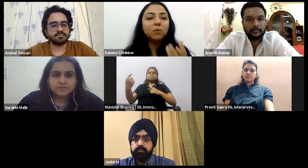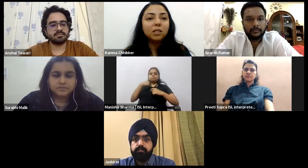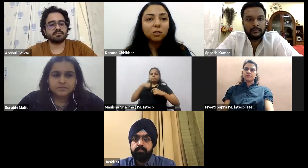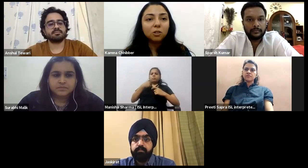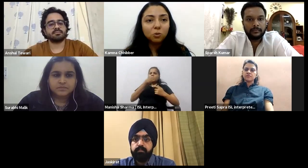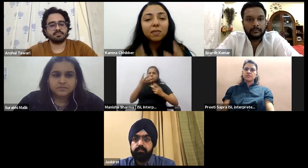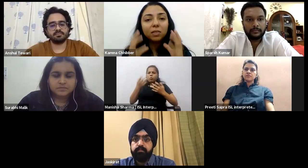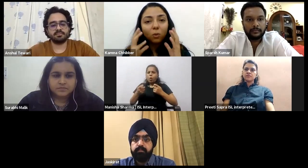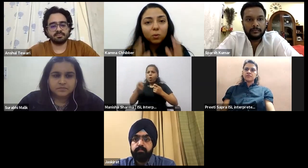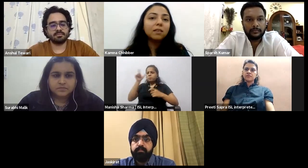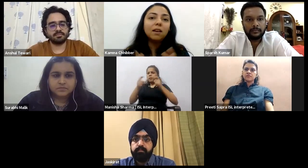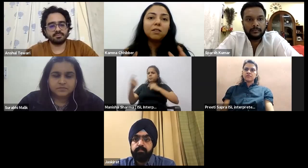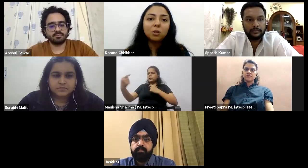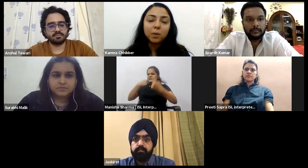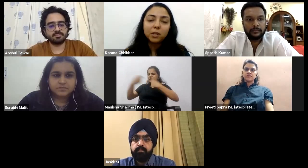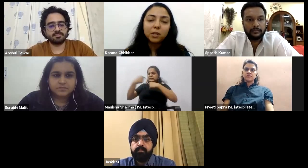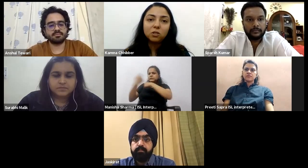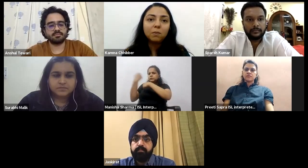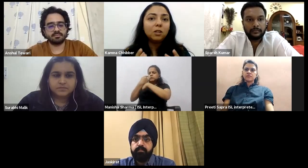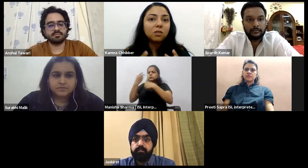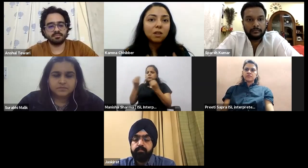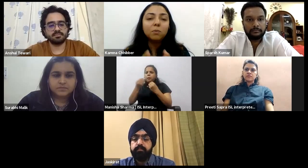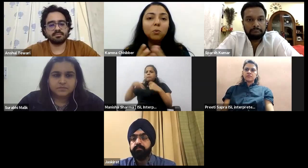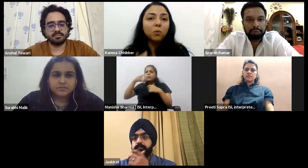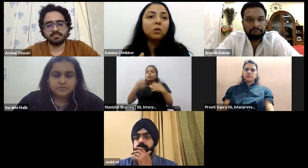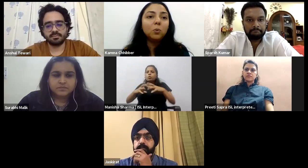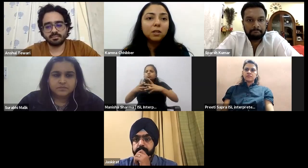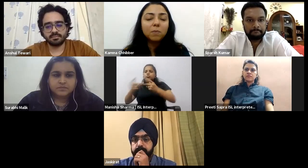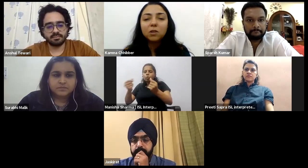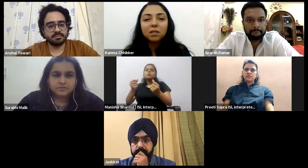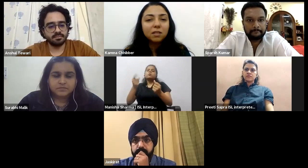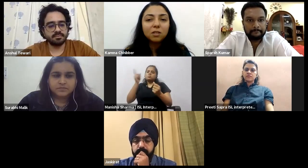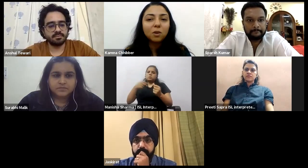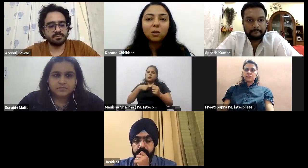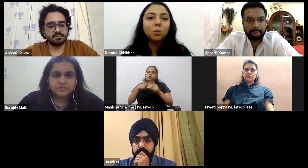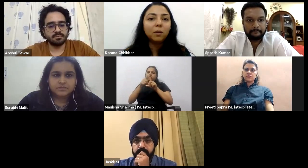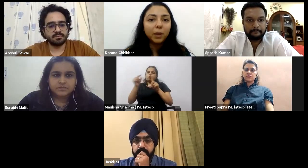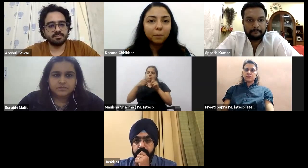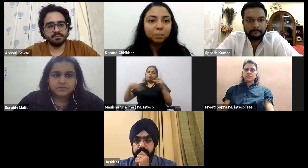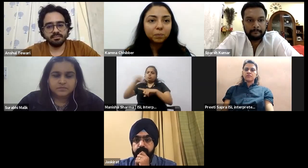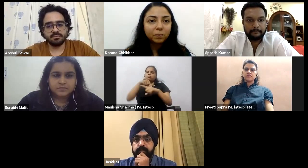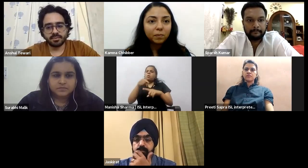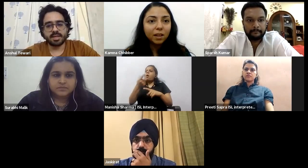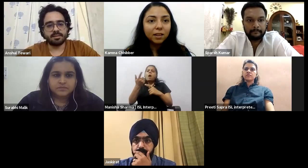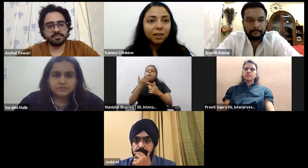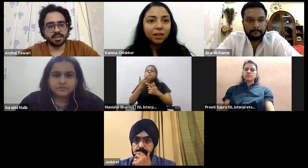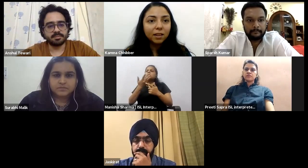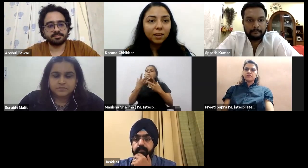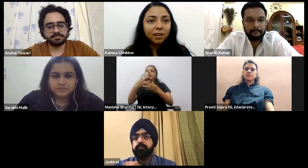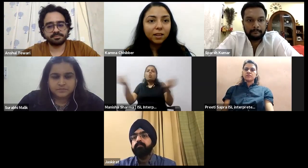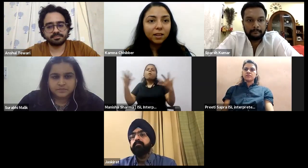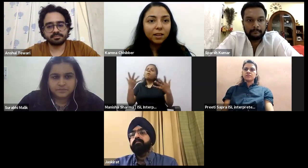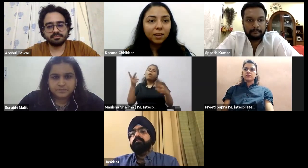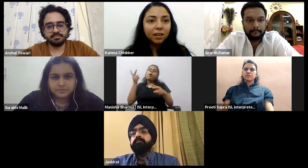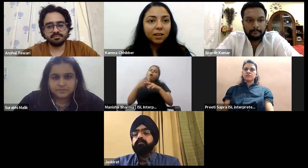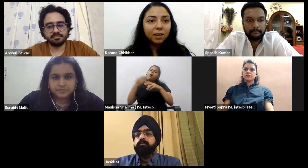some of these issues? And those are the larger questions I think we need to start moving towards, because this is not going away. Yeah. This is something